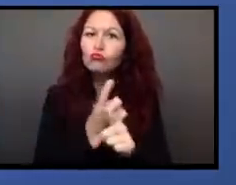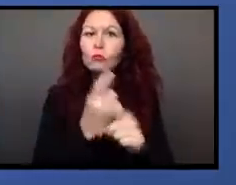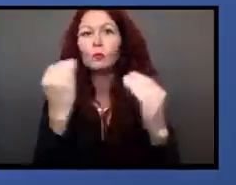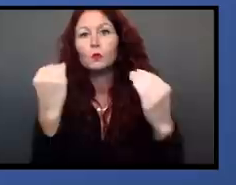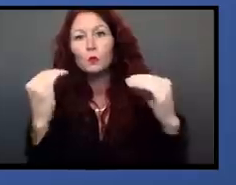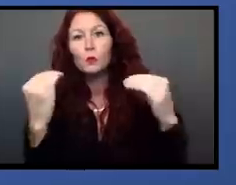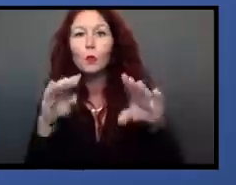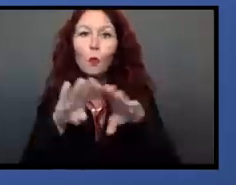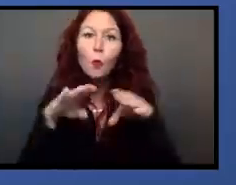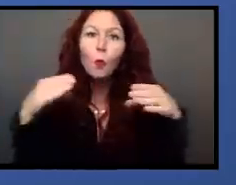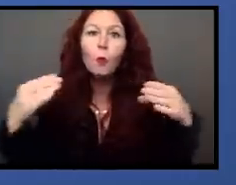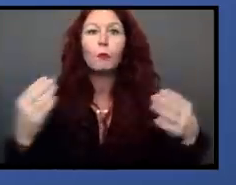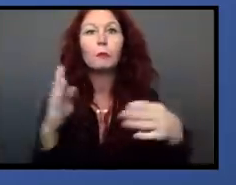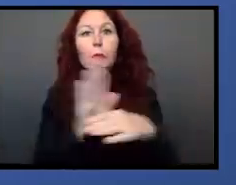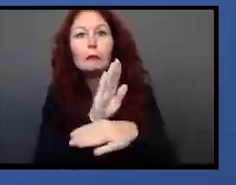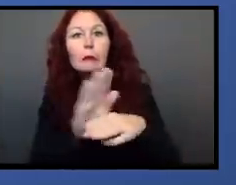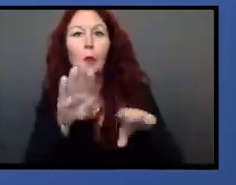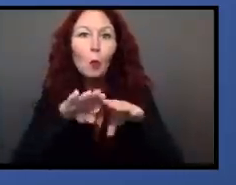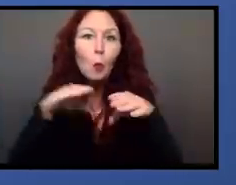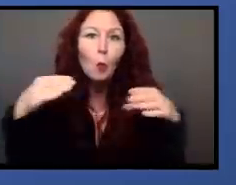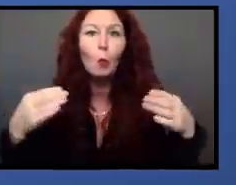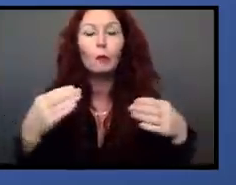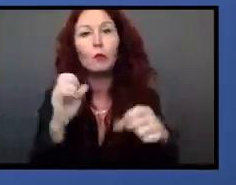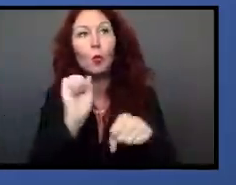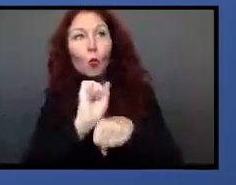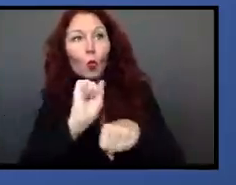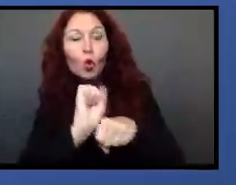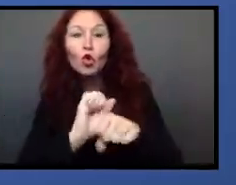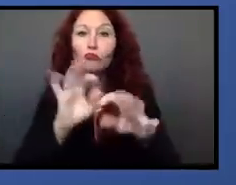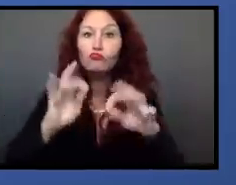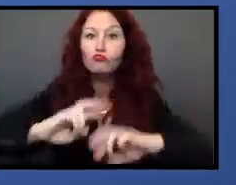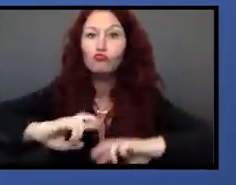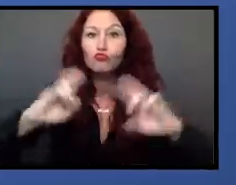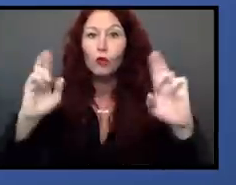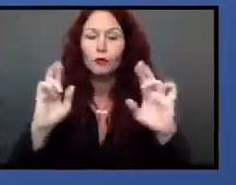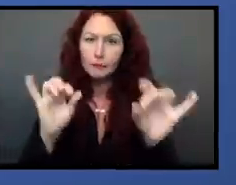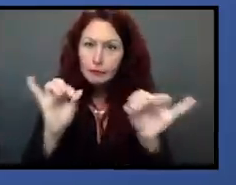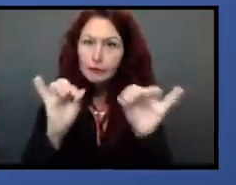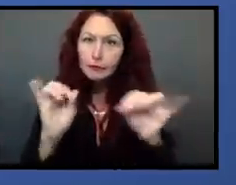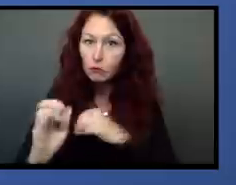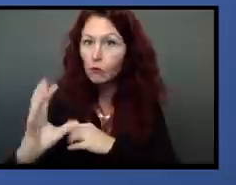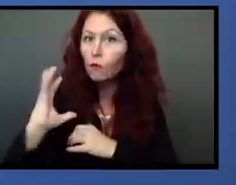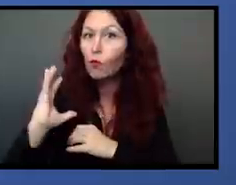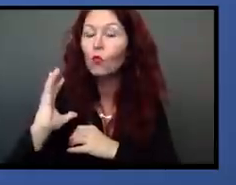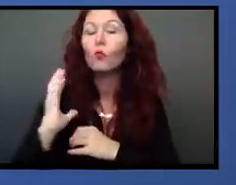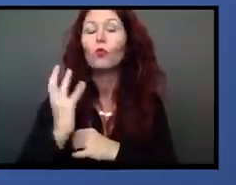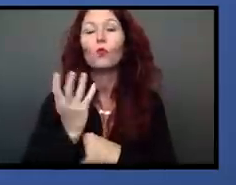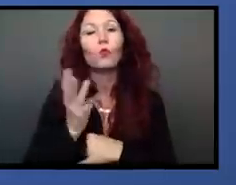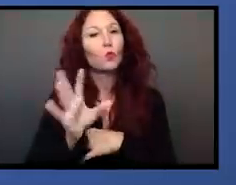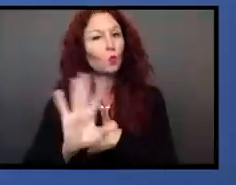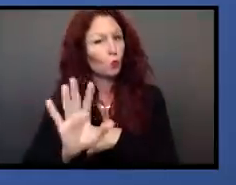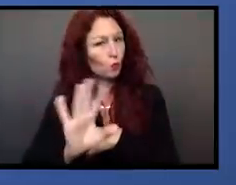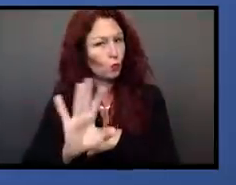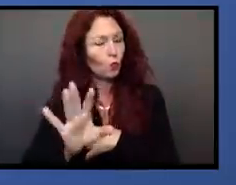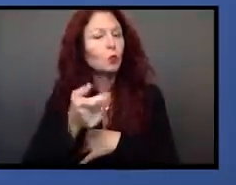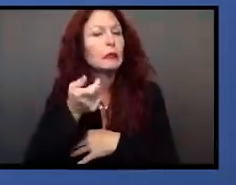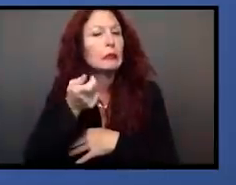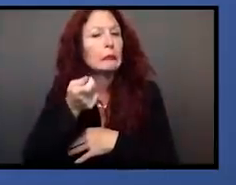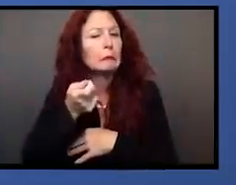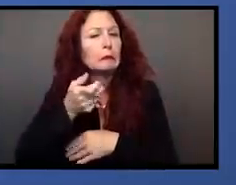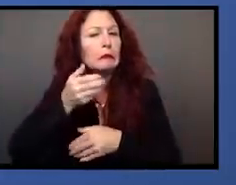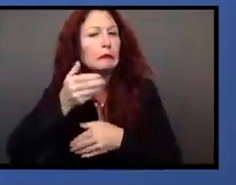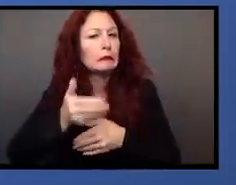to start up our economy again. Not today, not next week, not all in one big sweep, but we will move slowly